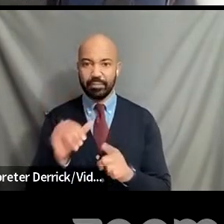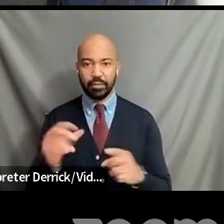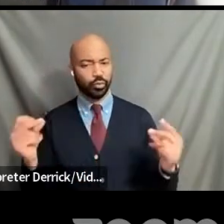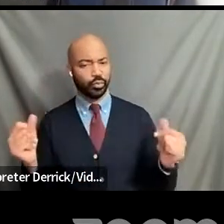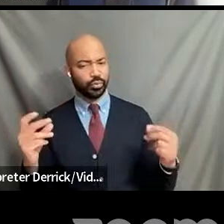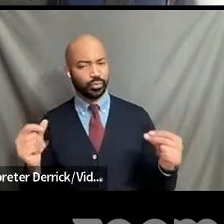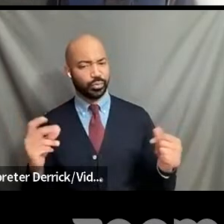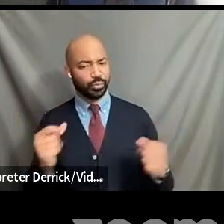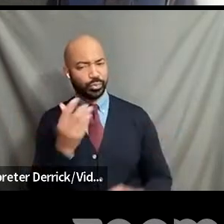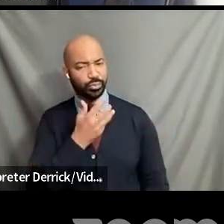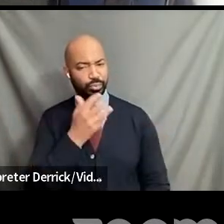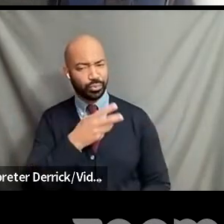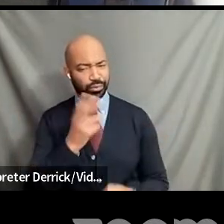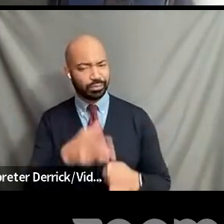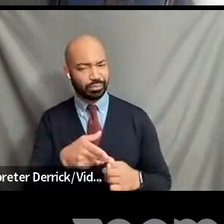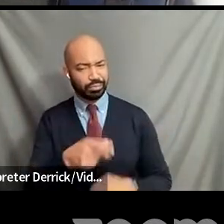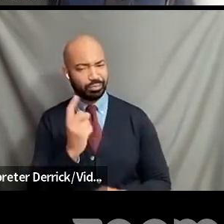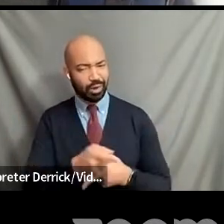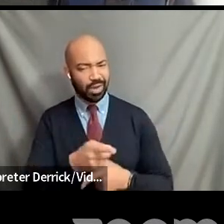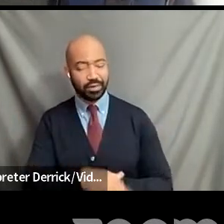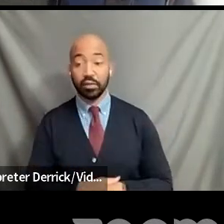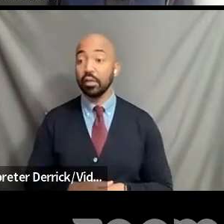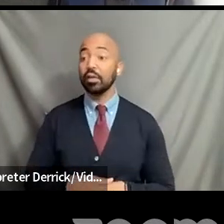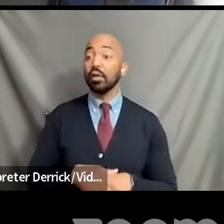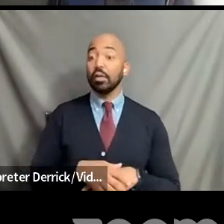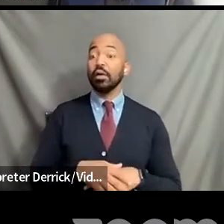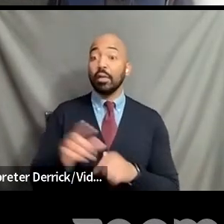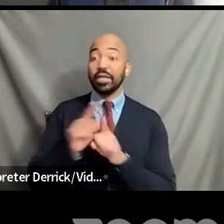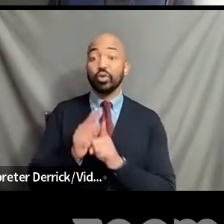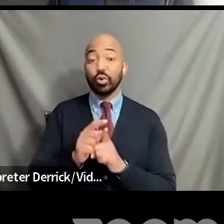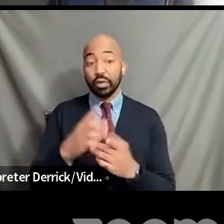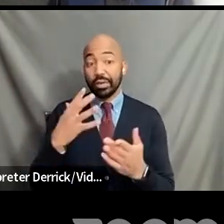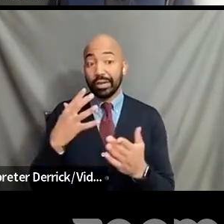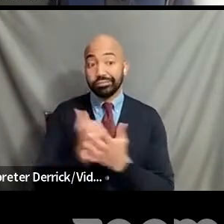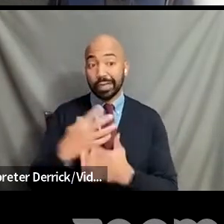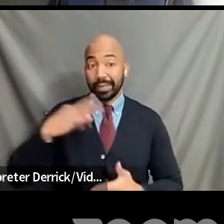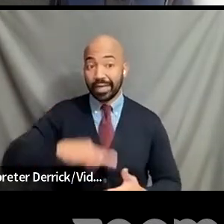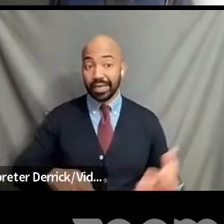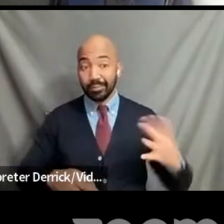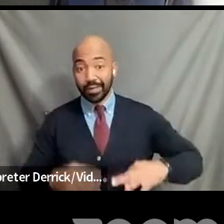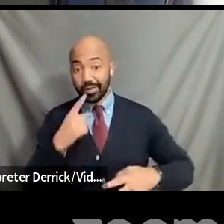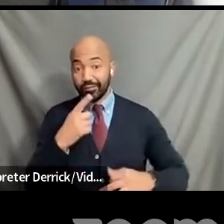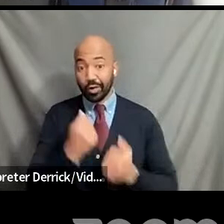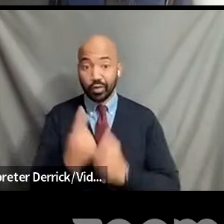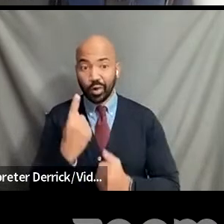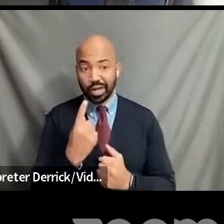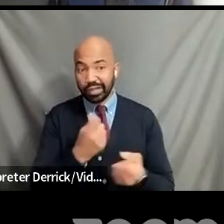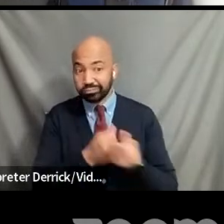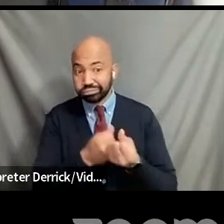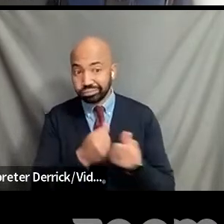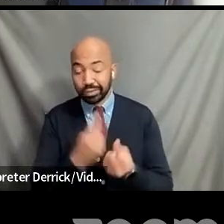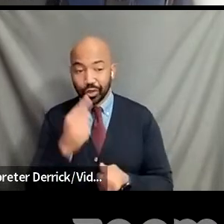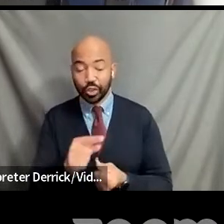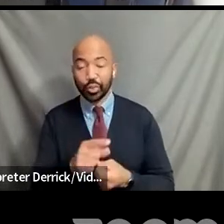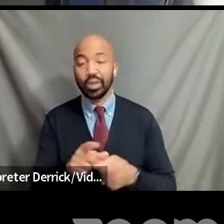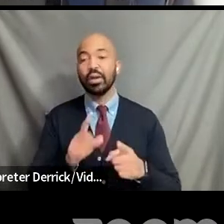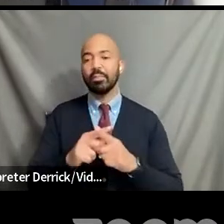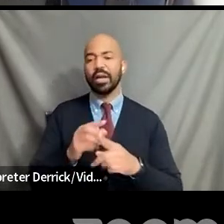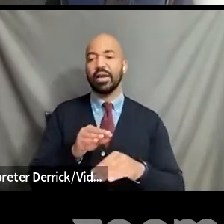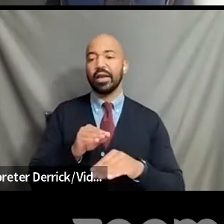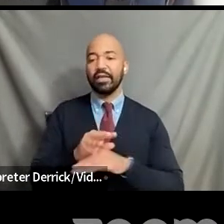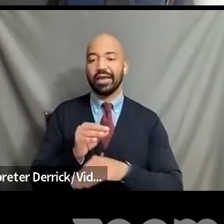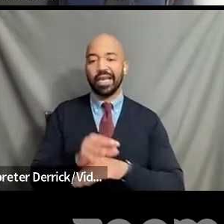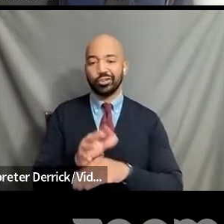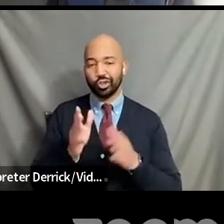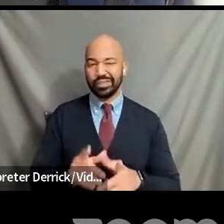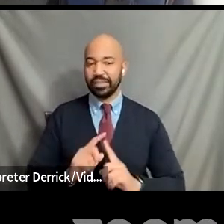to advocate for you. It's a mutual relationship. You're both going to get something beneficial out of it. But an advisor, and I'm sure anyone who's a grad